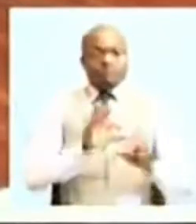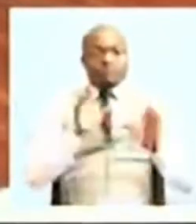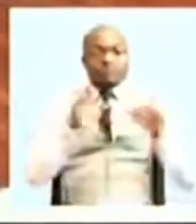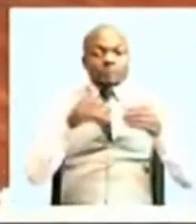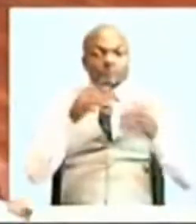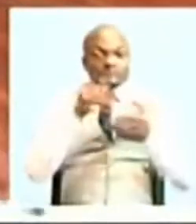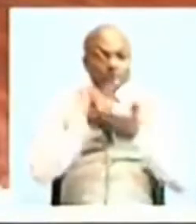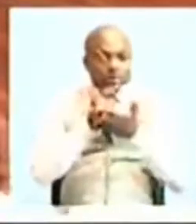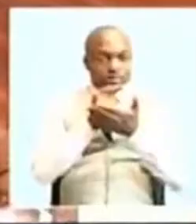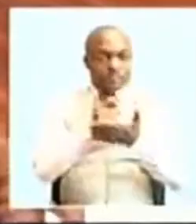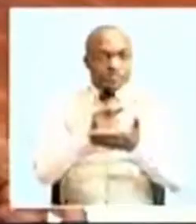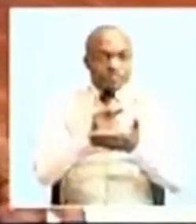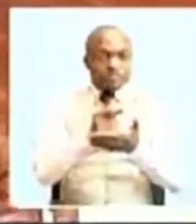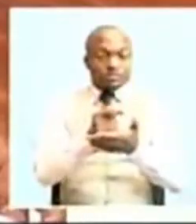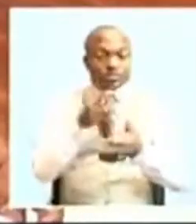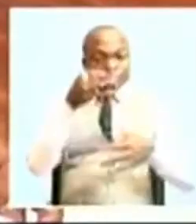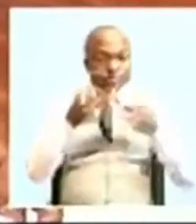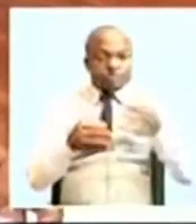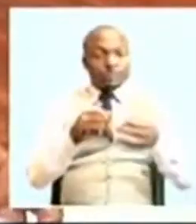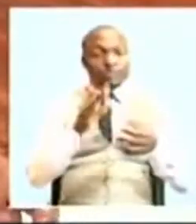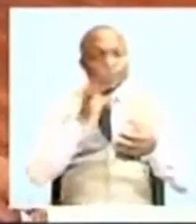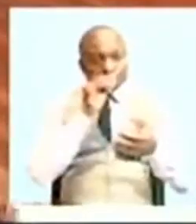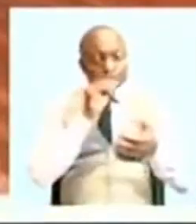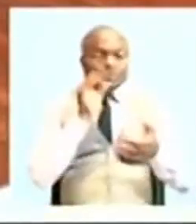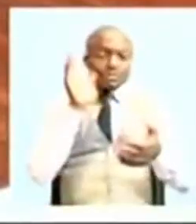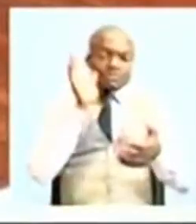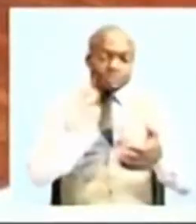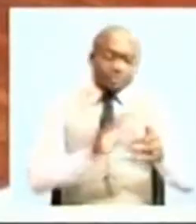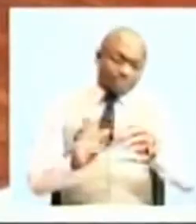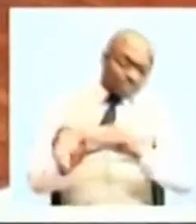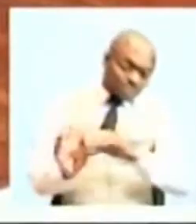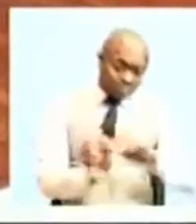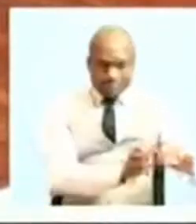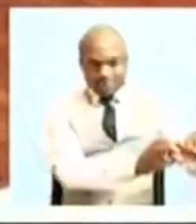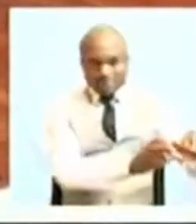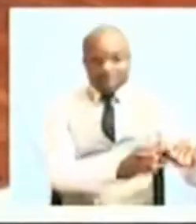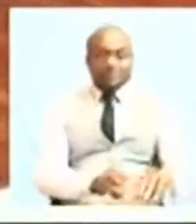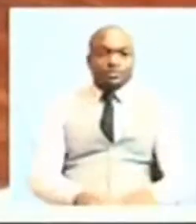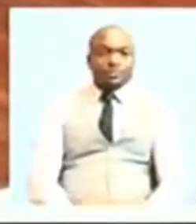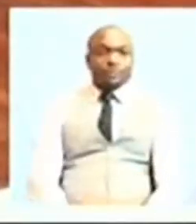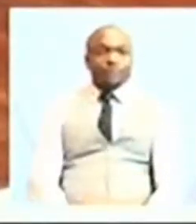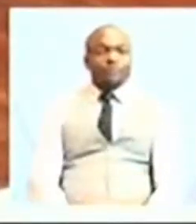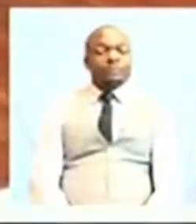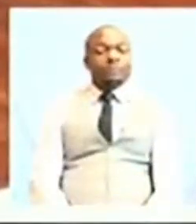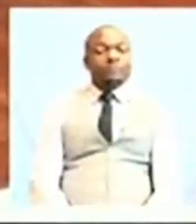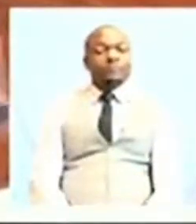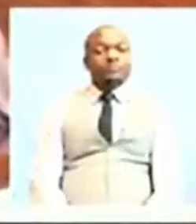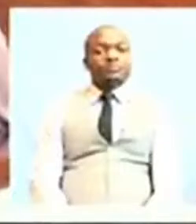grants. If you have already spoken to them, you skip them.